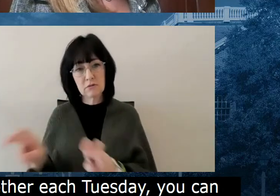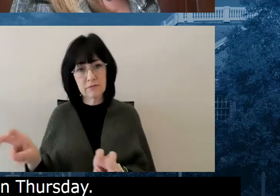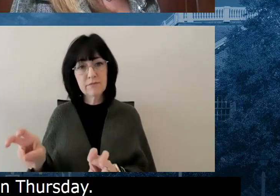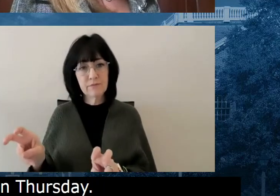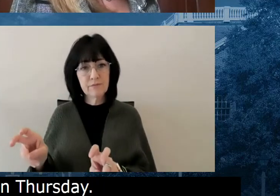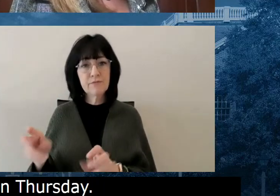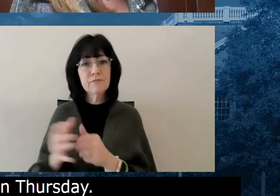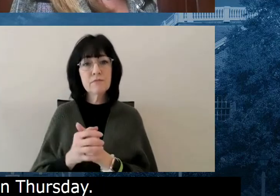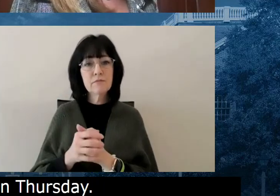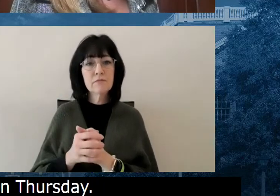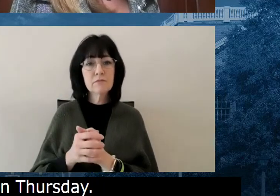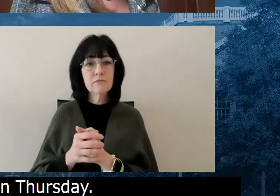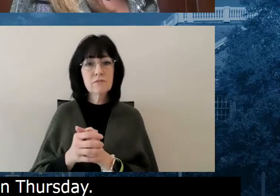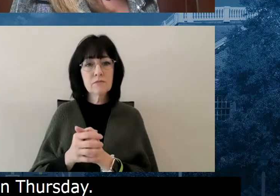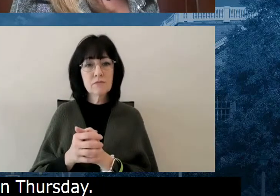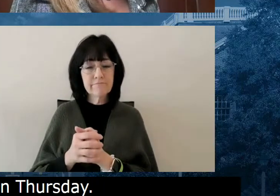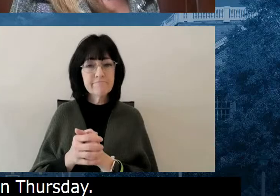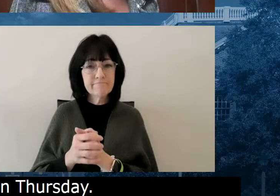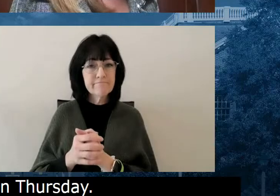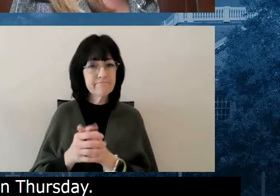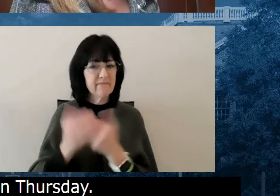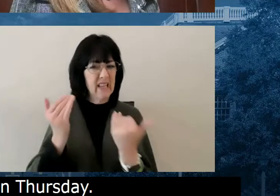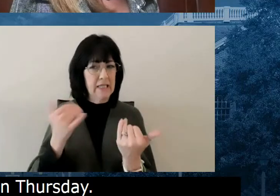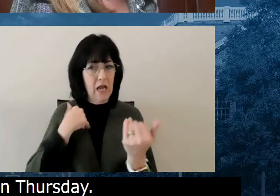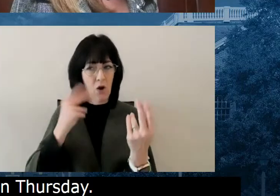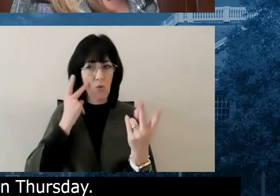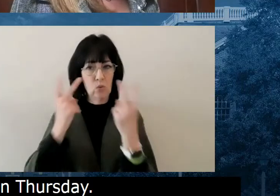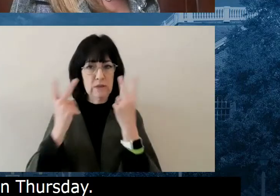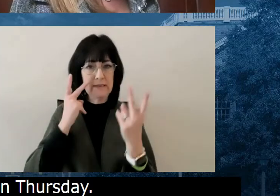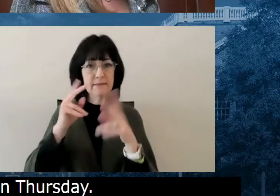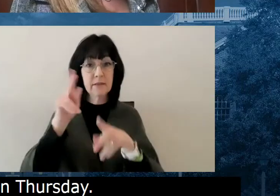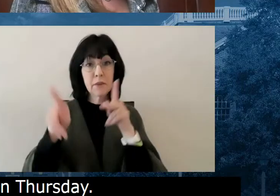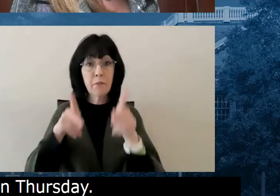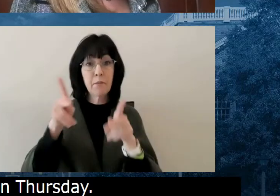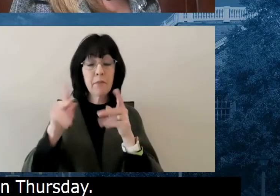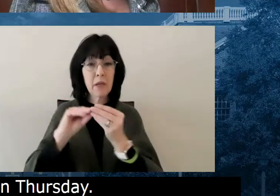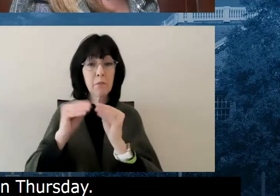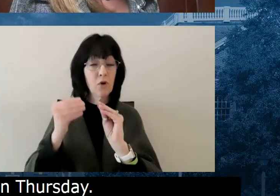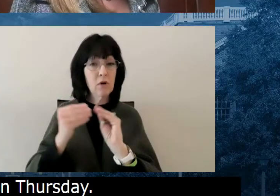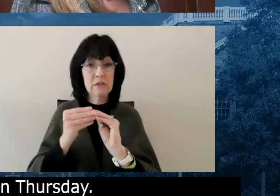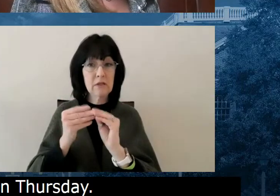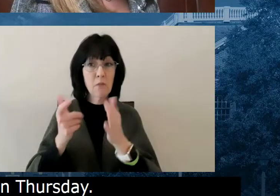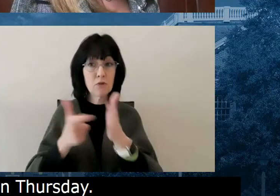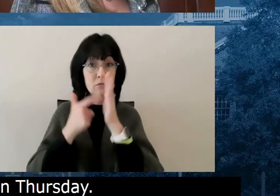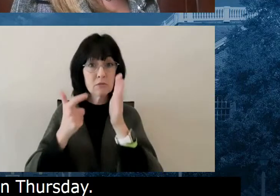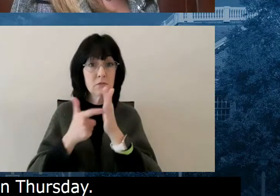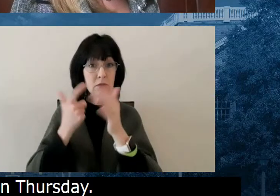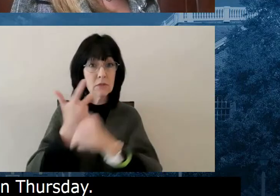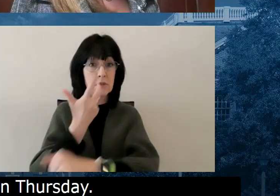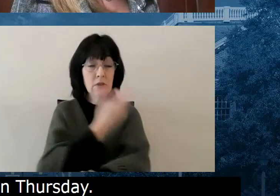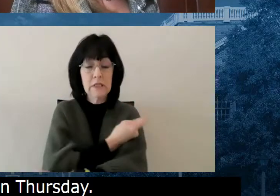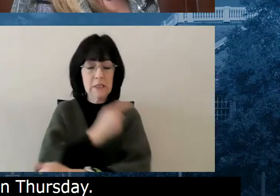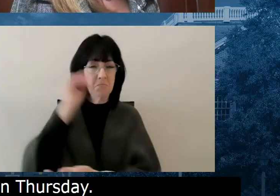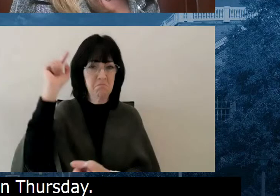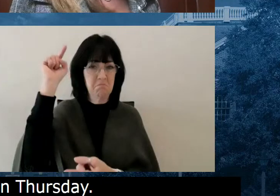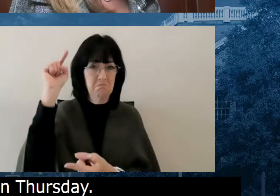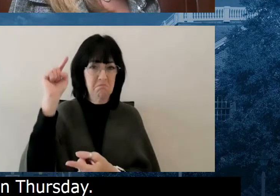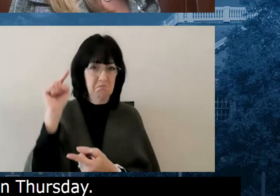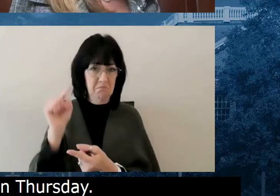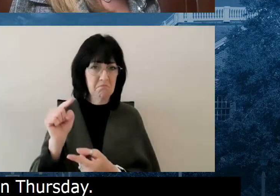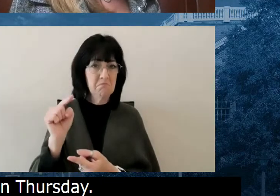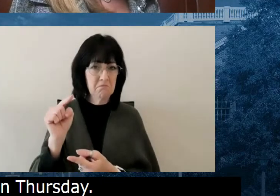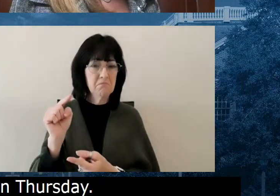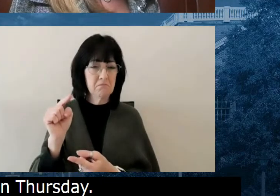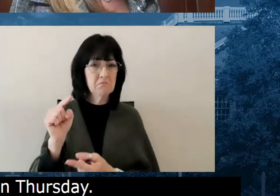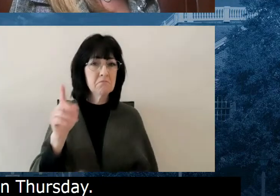far. Demand, as we've said, is declining, so we'll have to see what our partners want for next week,